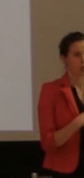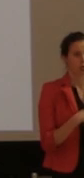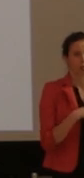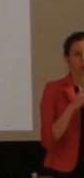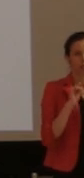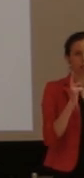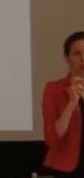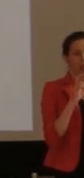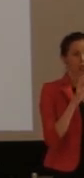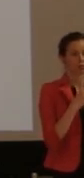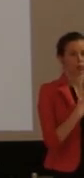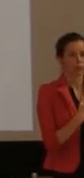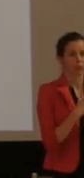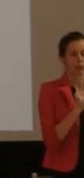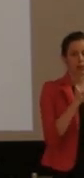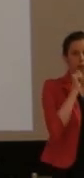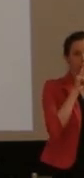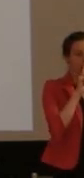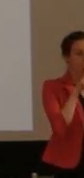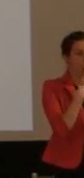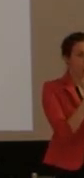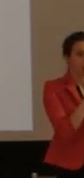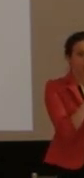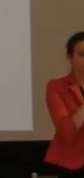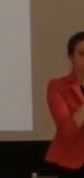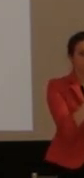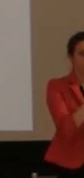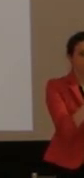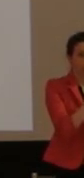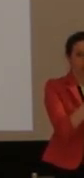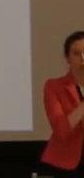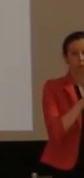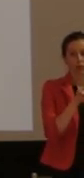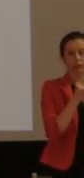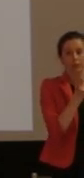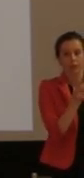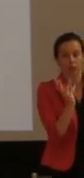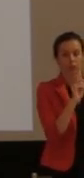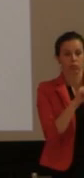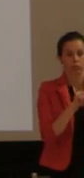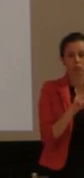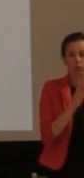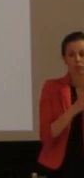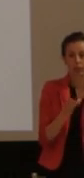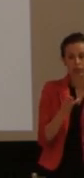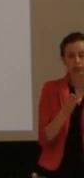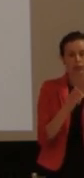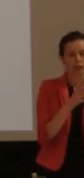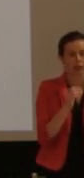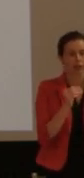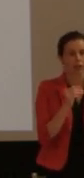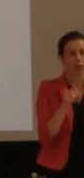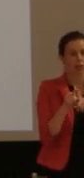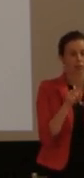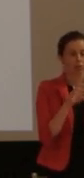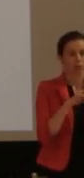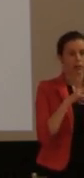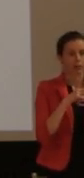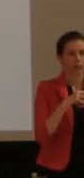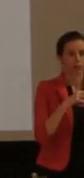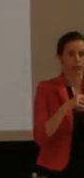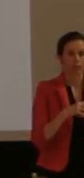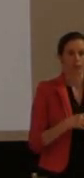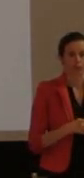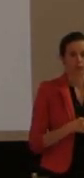underrepresentation is a problem of more than just racial and ethnic homogeneity, and it's also intersectional.